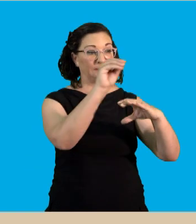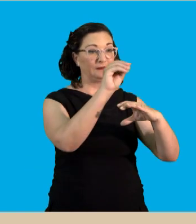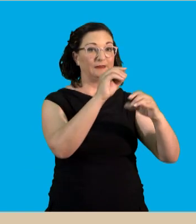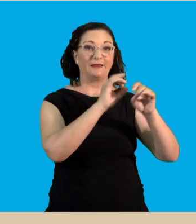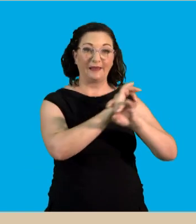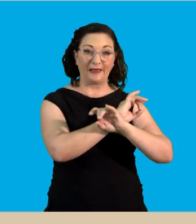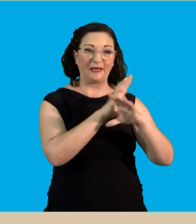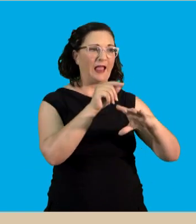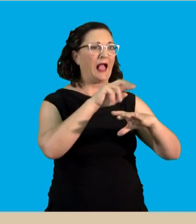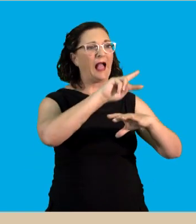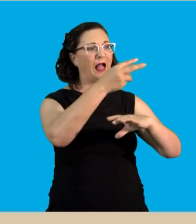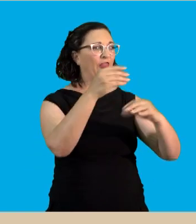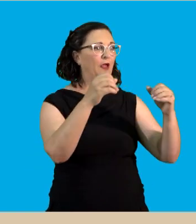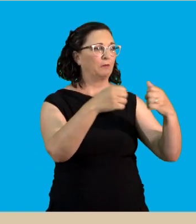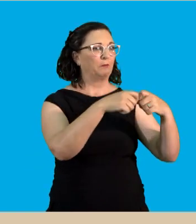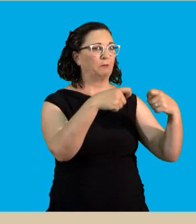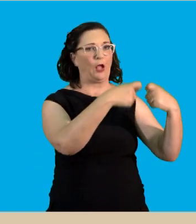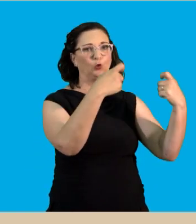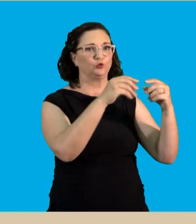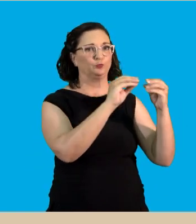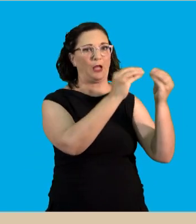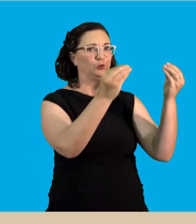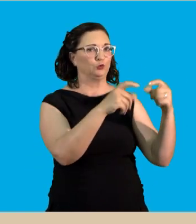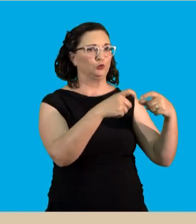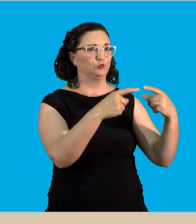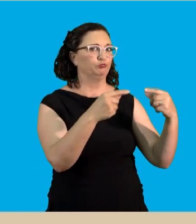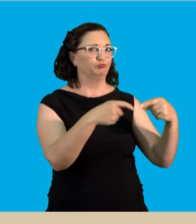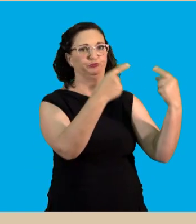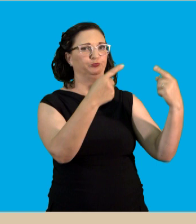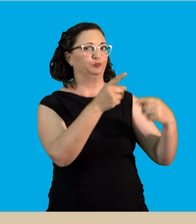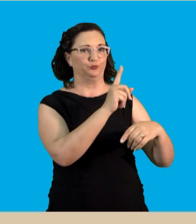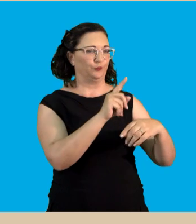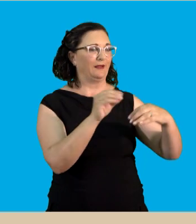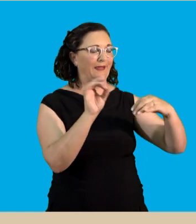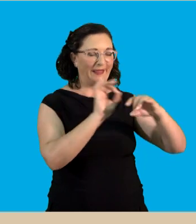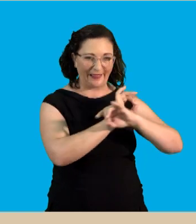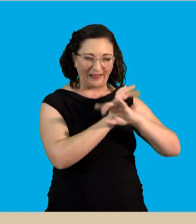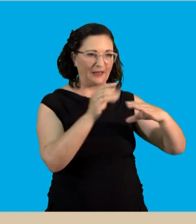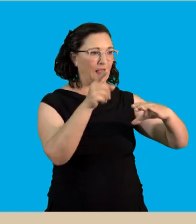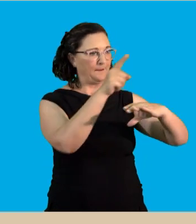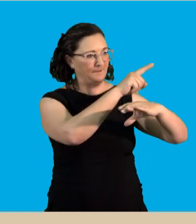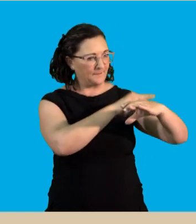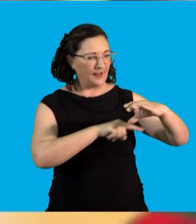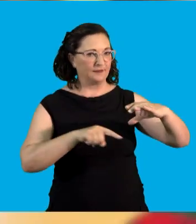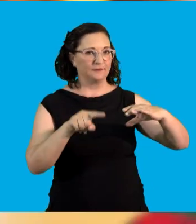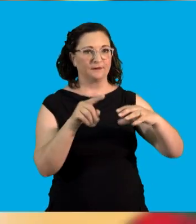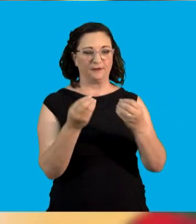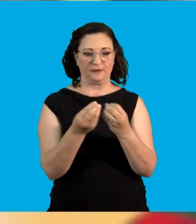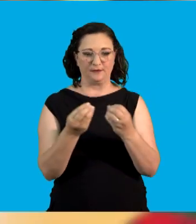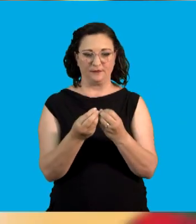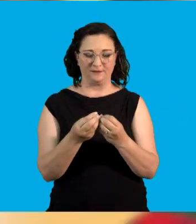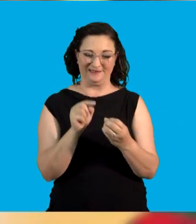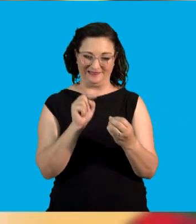clear of other objects. Now, let me just repeat it so that it's clear. We are saying that in order for